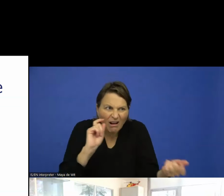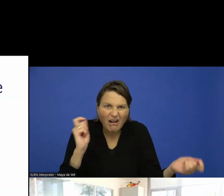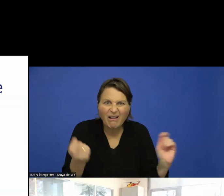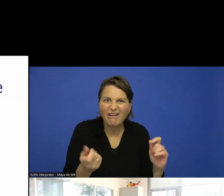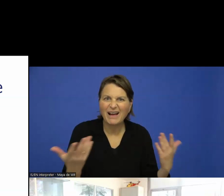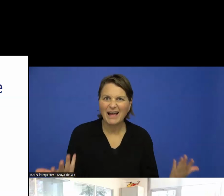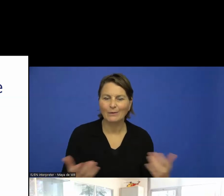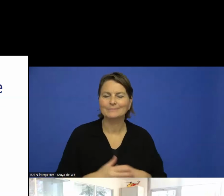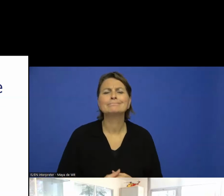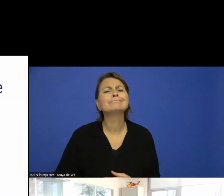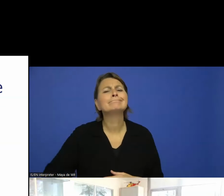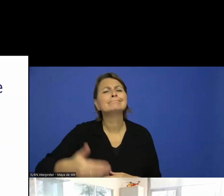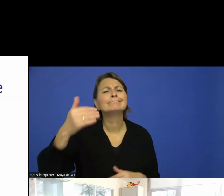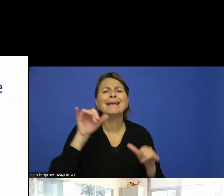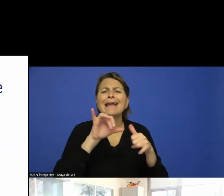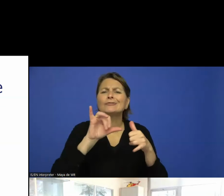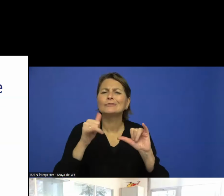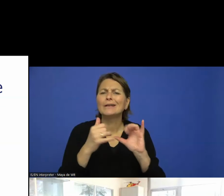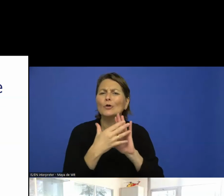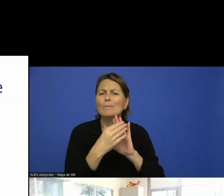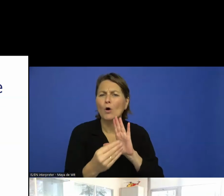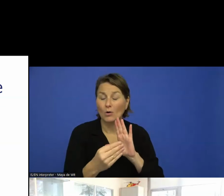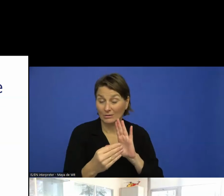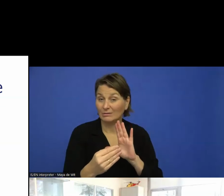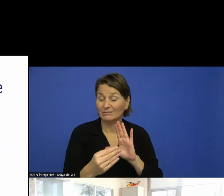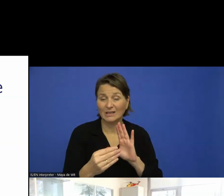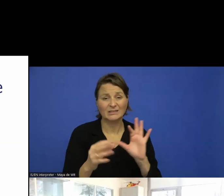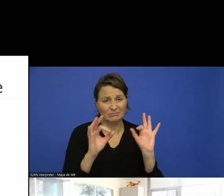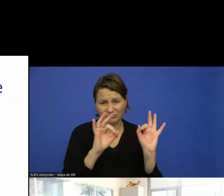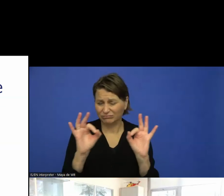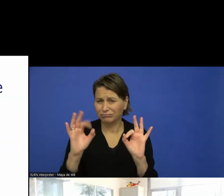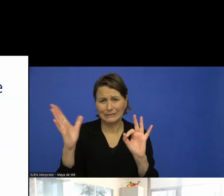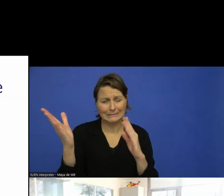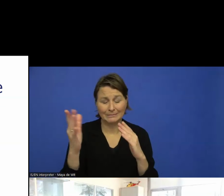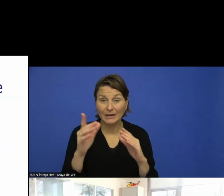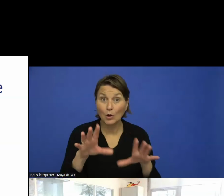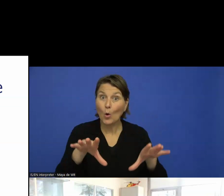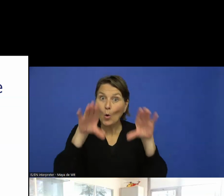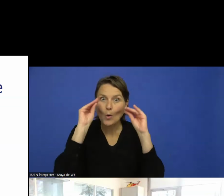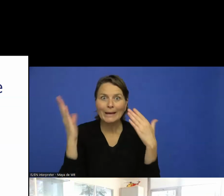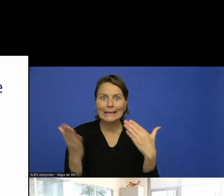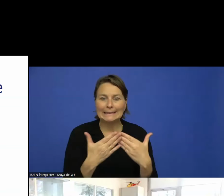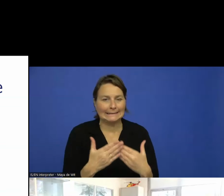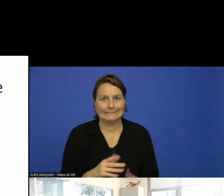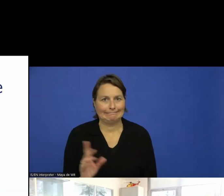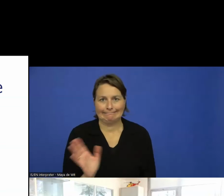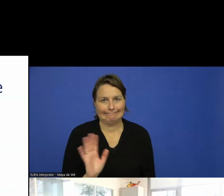engineering model of systems engineering is brilliant, but very difficult to understand. So we just took a step back